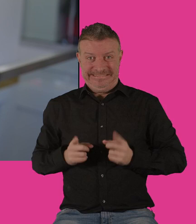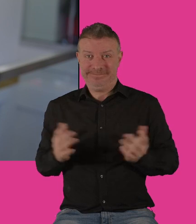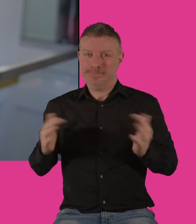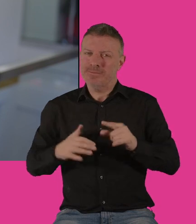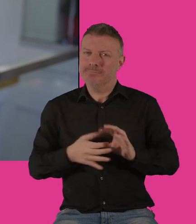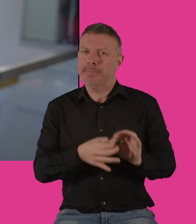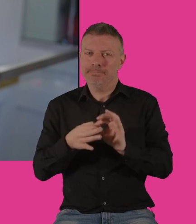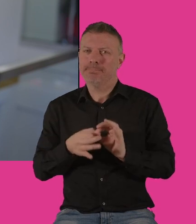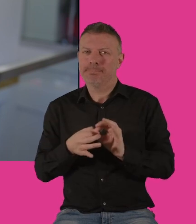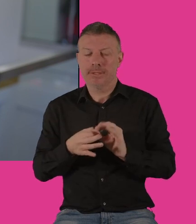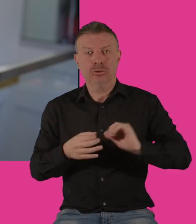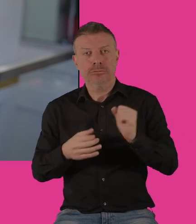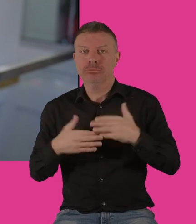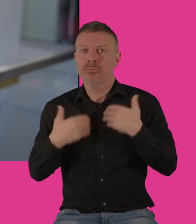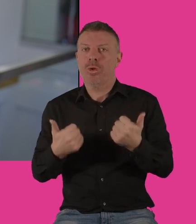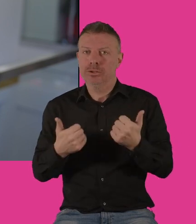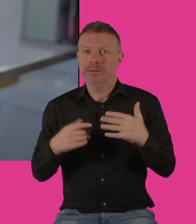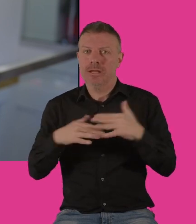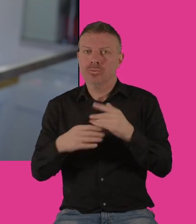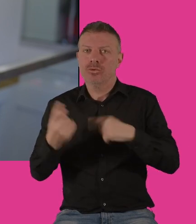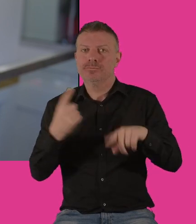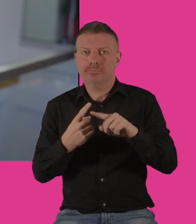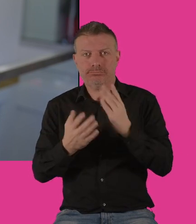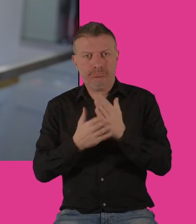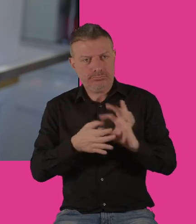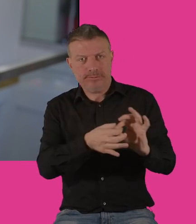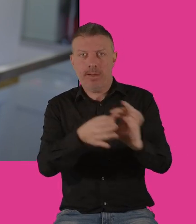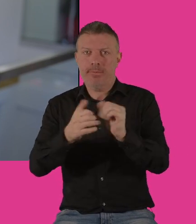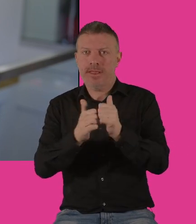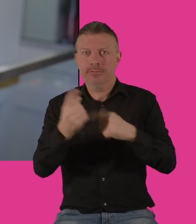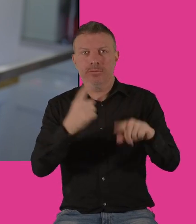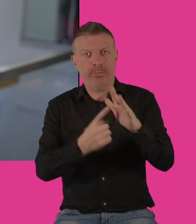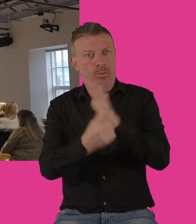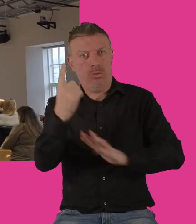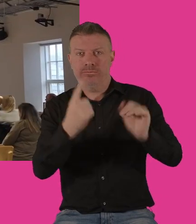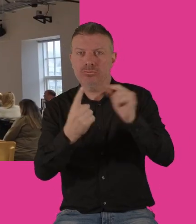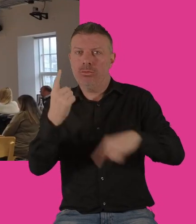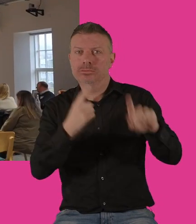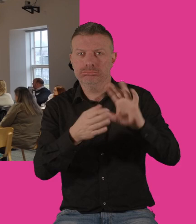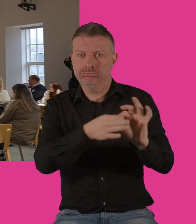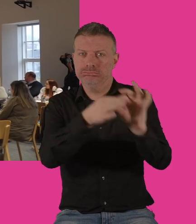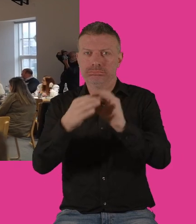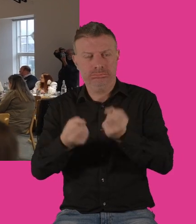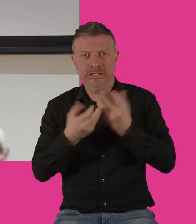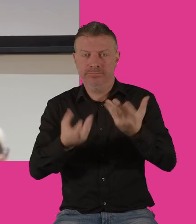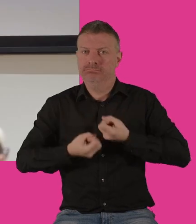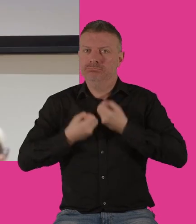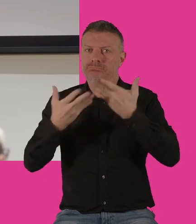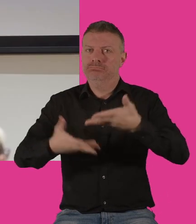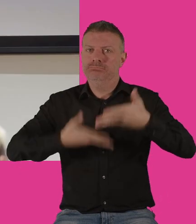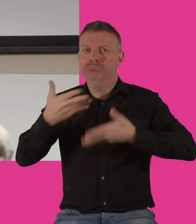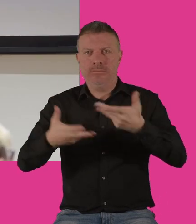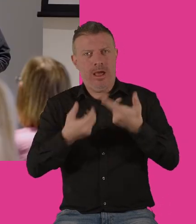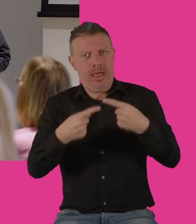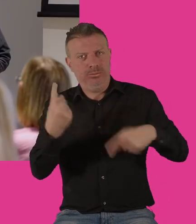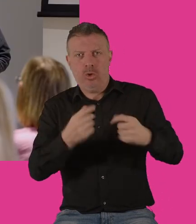these. Scottish Recovery Network bringing peer support groups from all over Scotland together to give them a voice, to allow